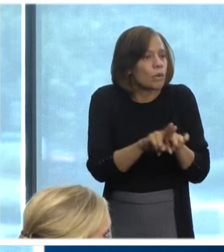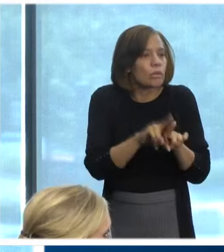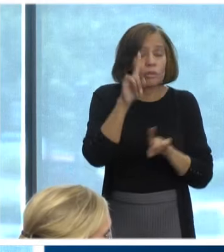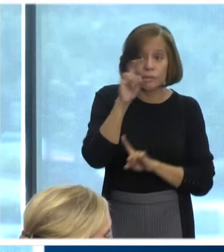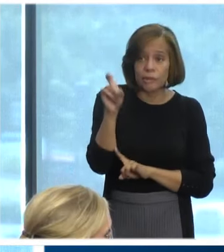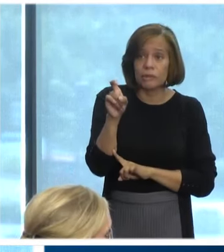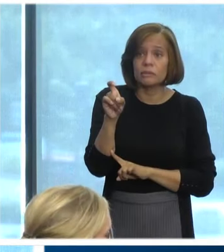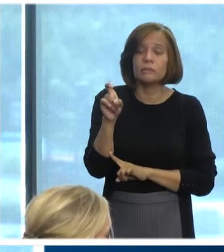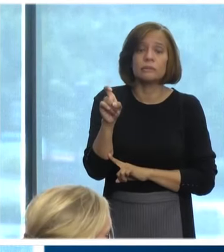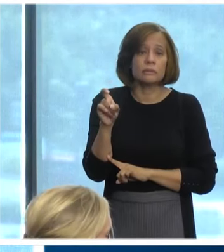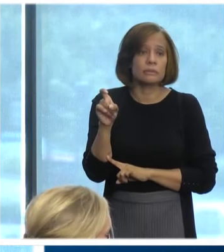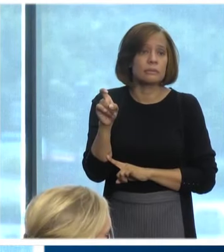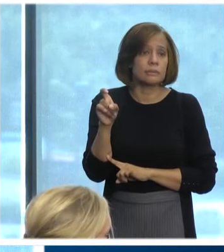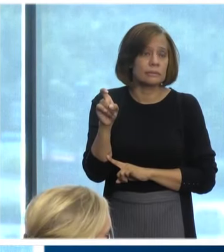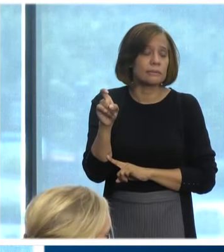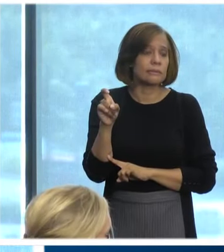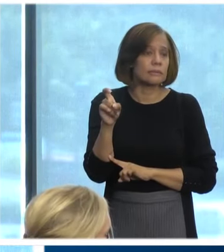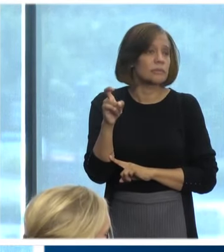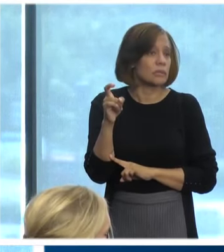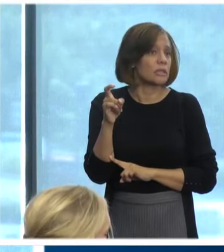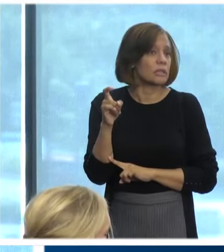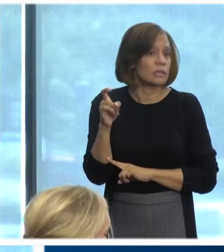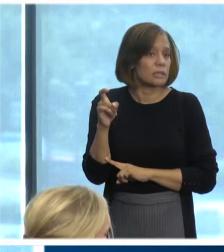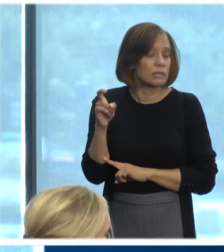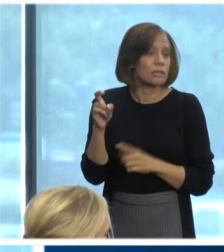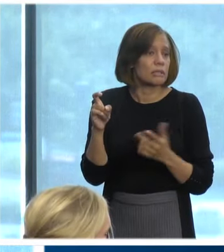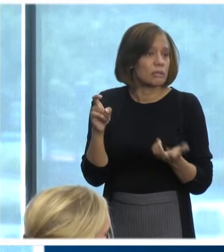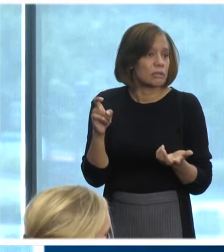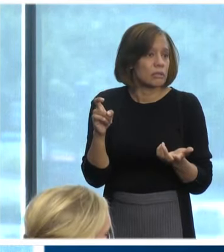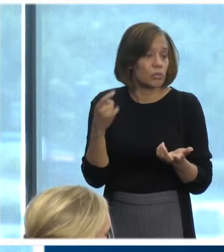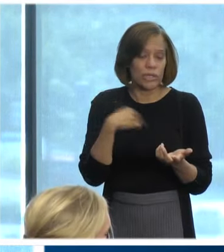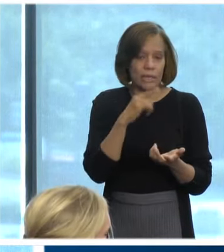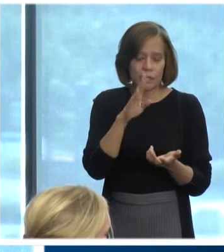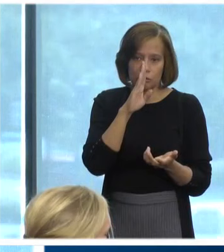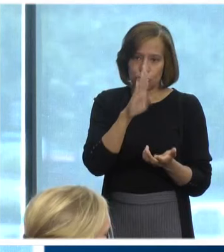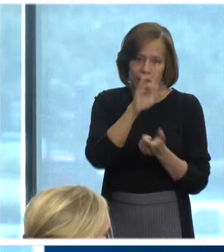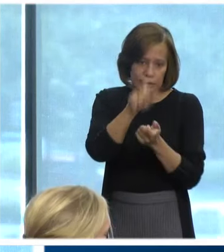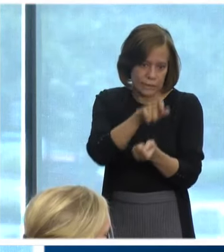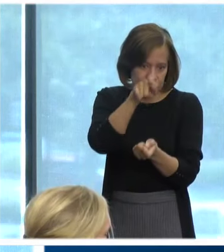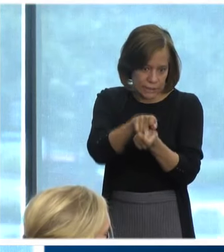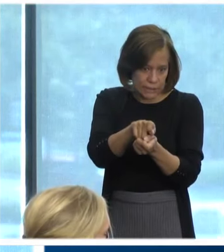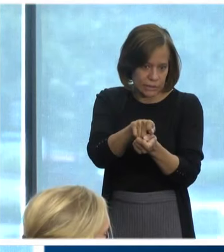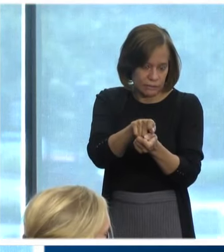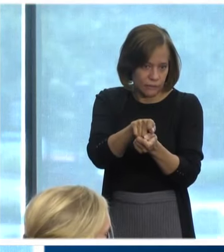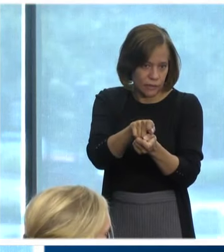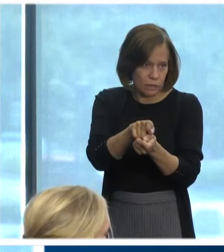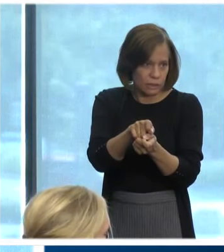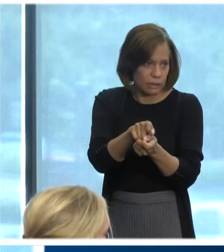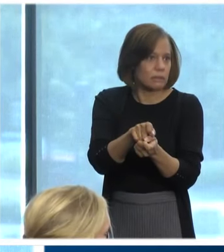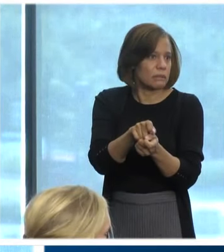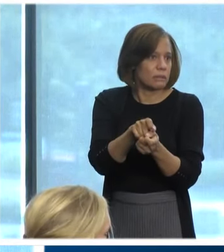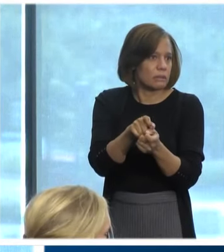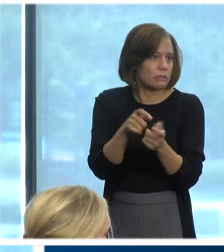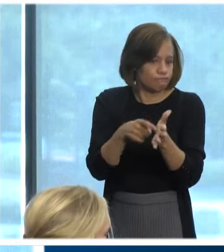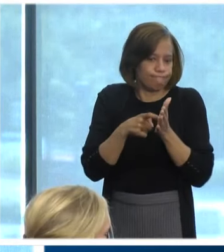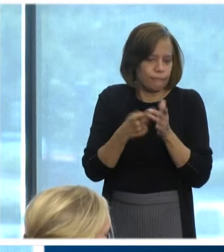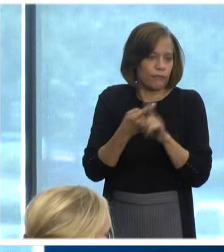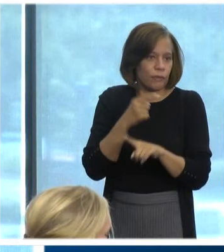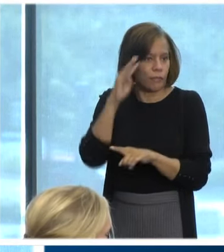because, again, we were given a really specific directive from the mayor and the